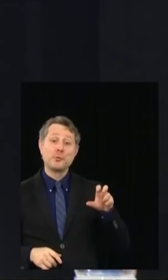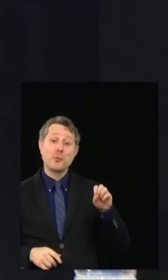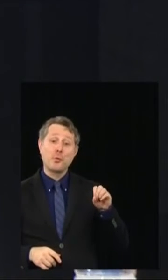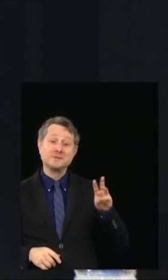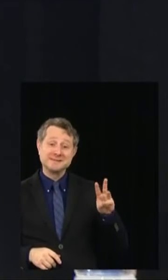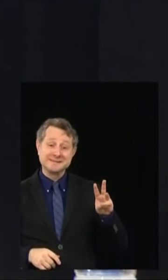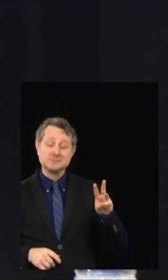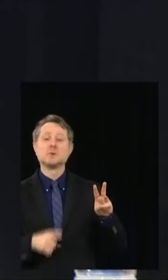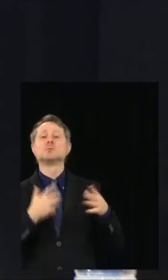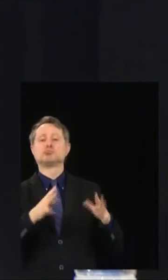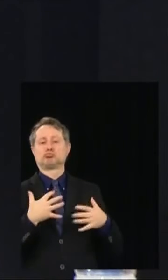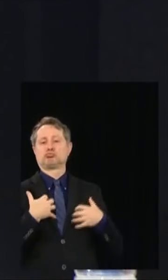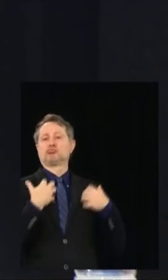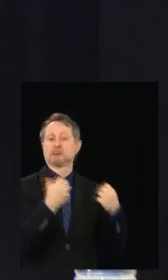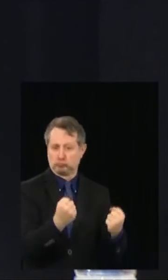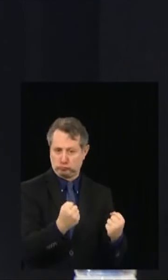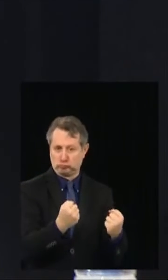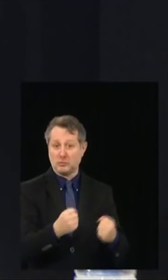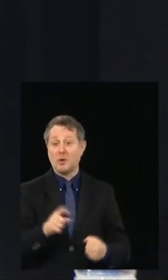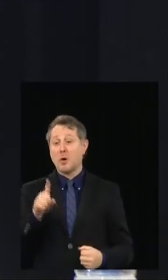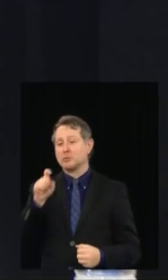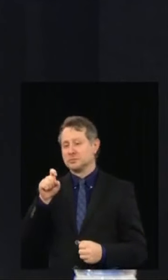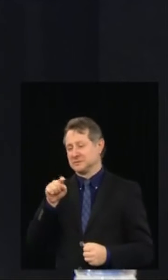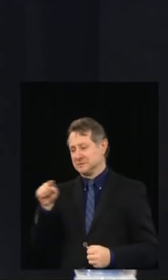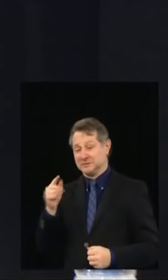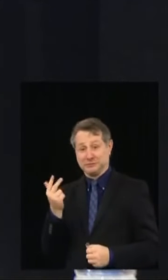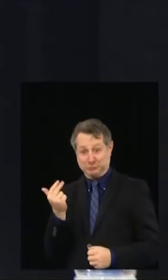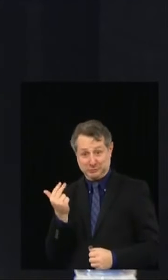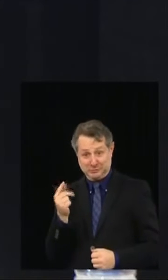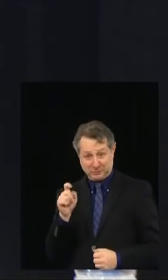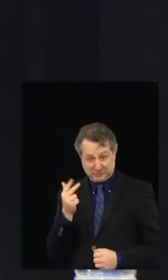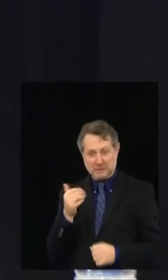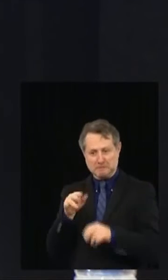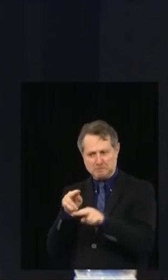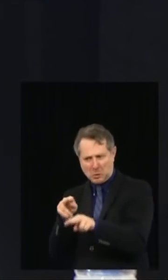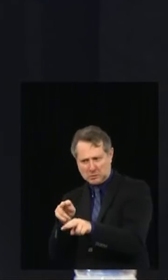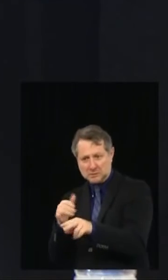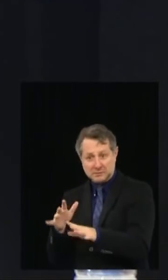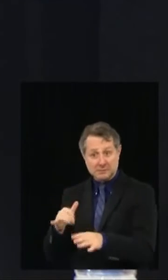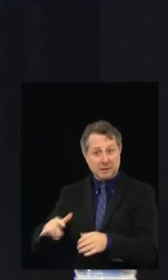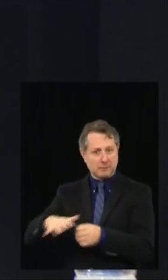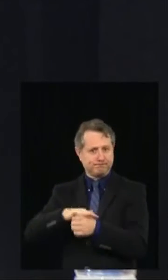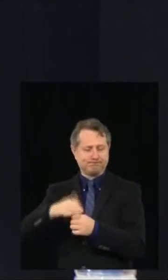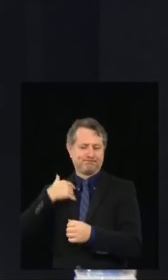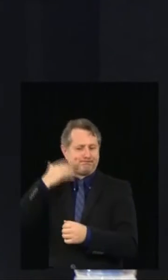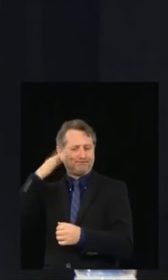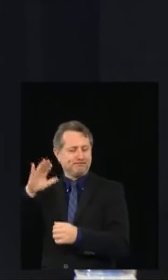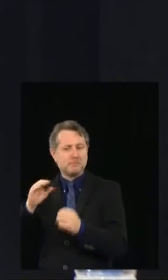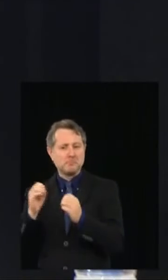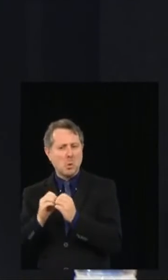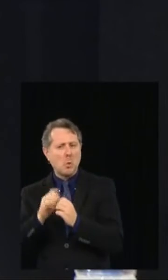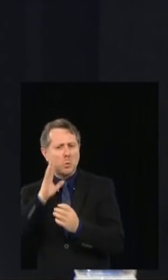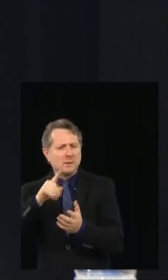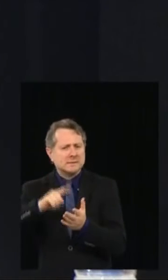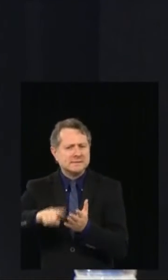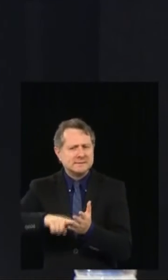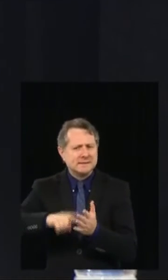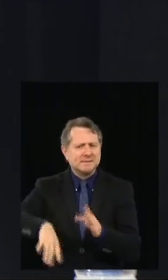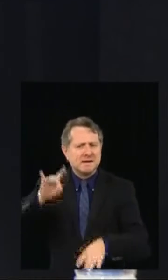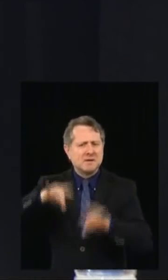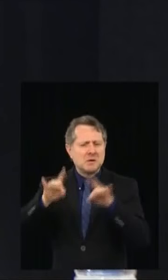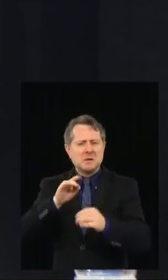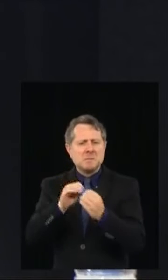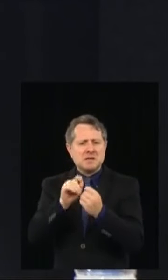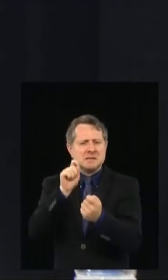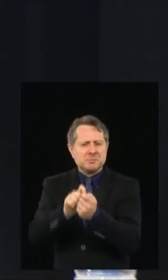specific outbreak you're referencing. I will look in Green Meadow, so I'll look into that as soon as we're finished this and get you a more specific answer back. But